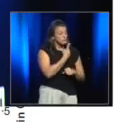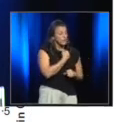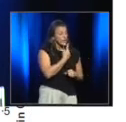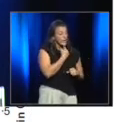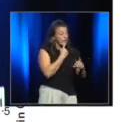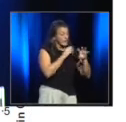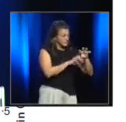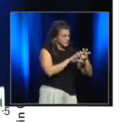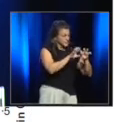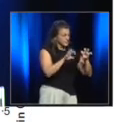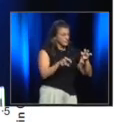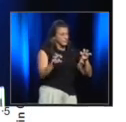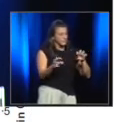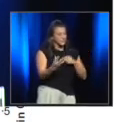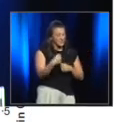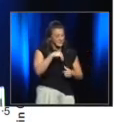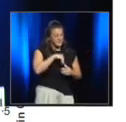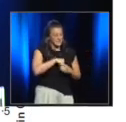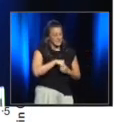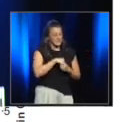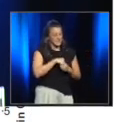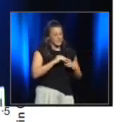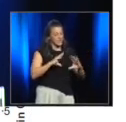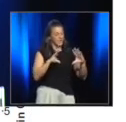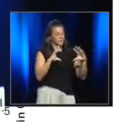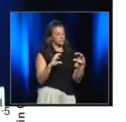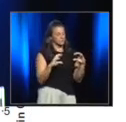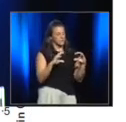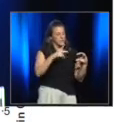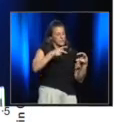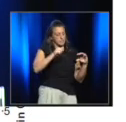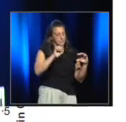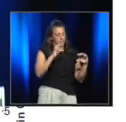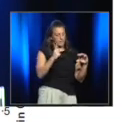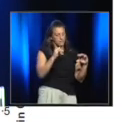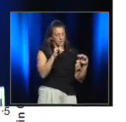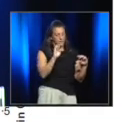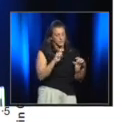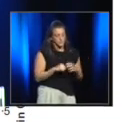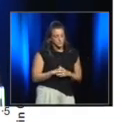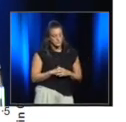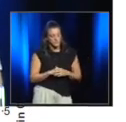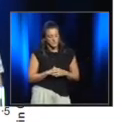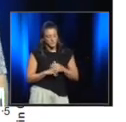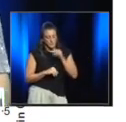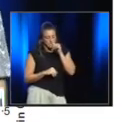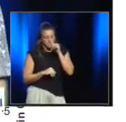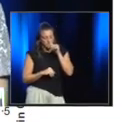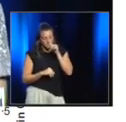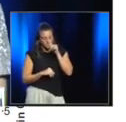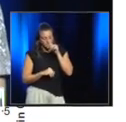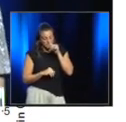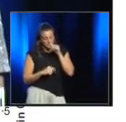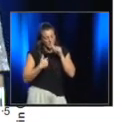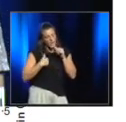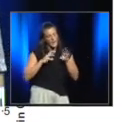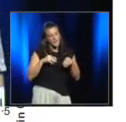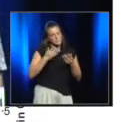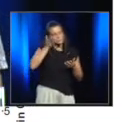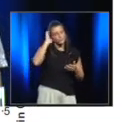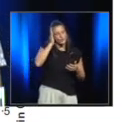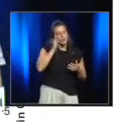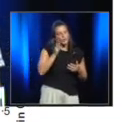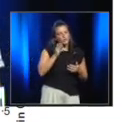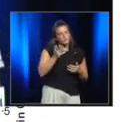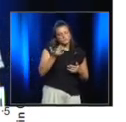are well within the Antarctic pack ice. And I gave a talk at some marine mammal meeting, I can't remember when, where I was making